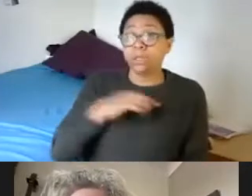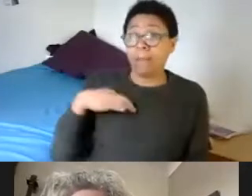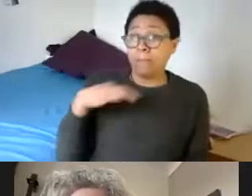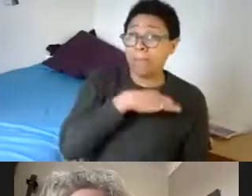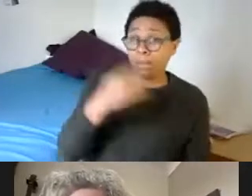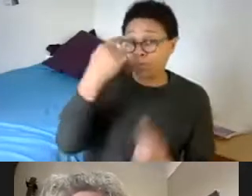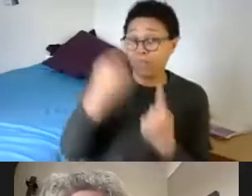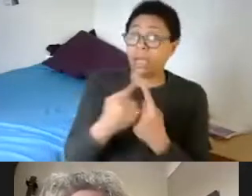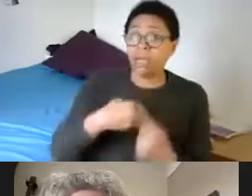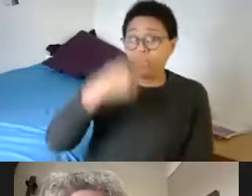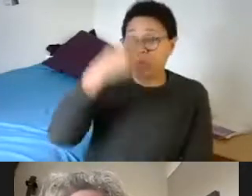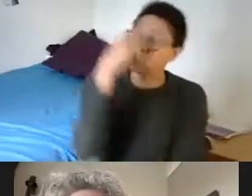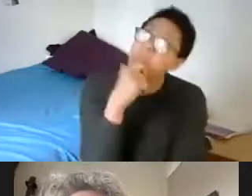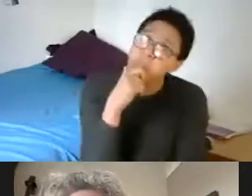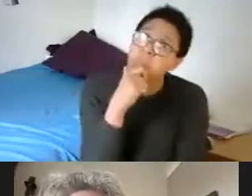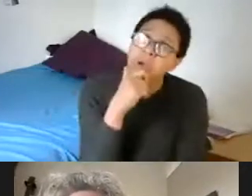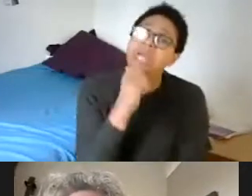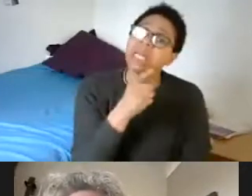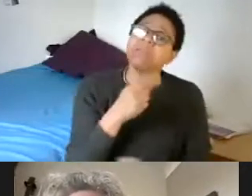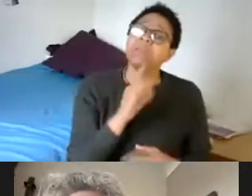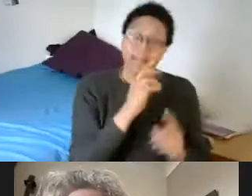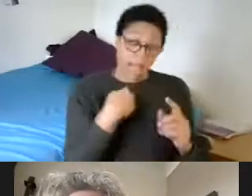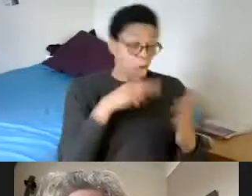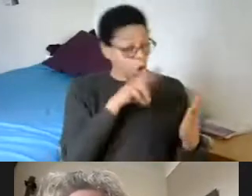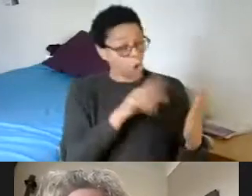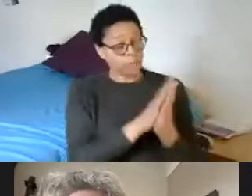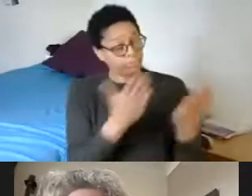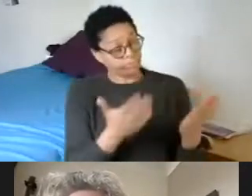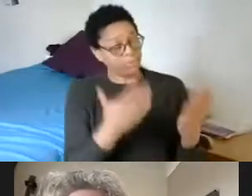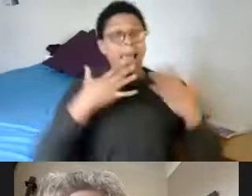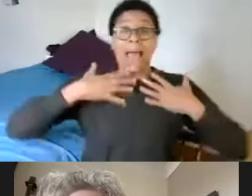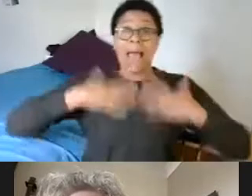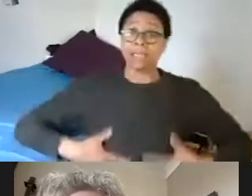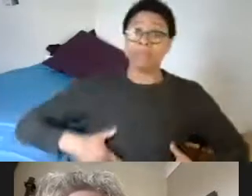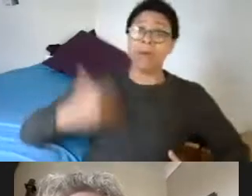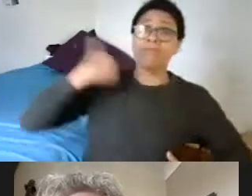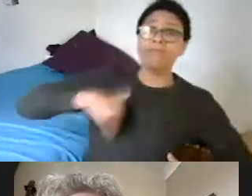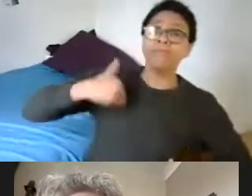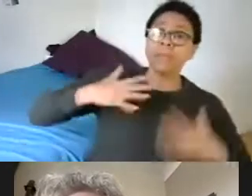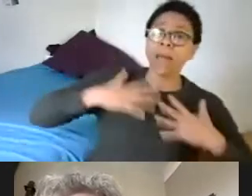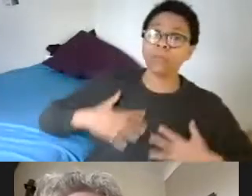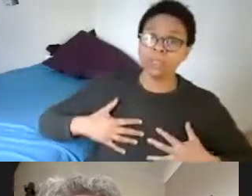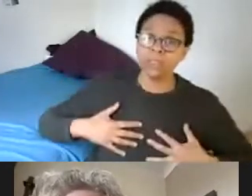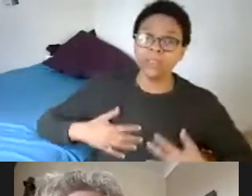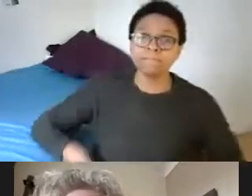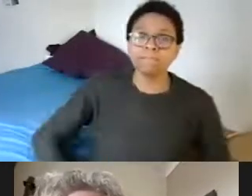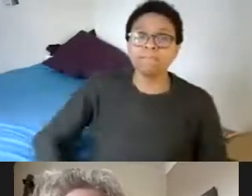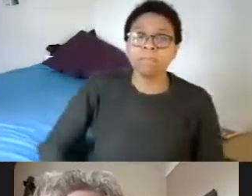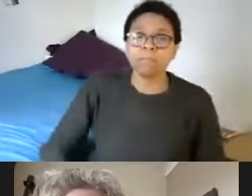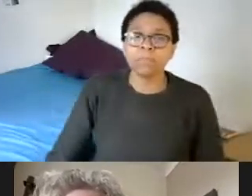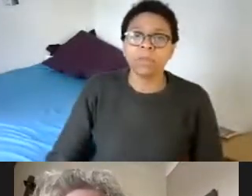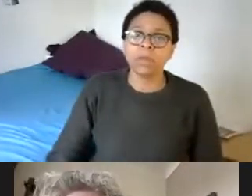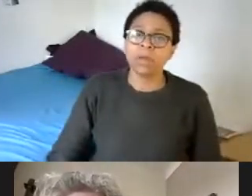thought, it's the anatomy of the female body, and there's one